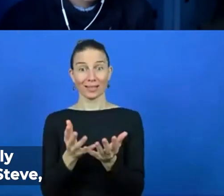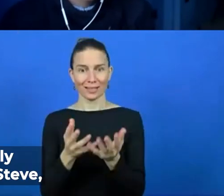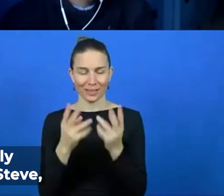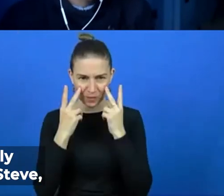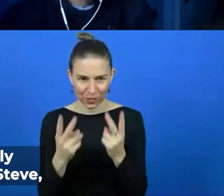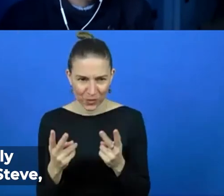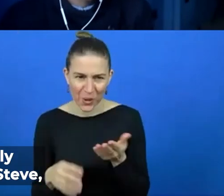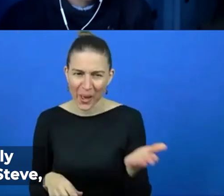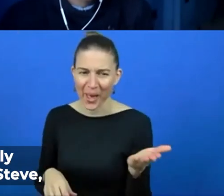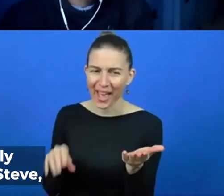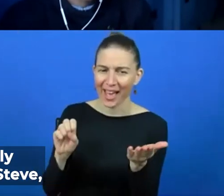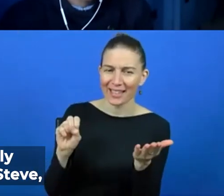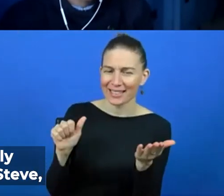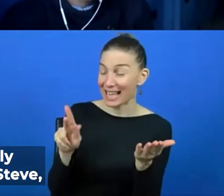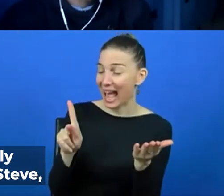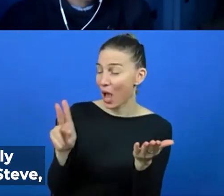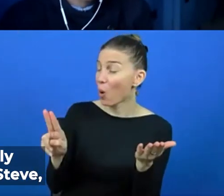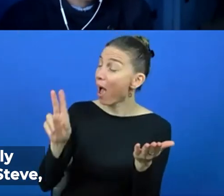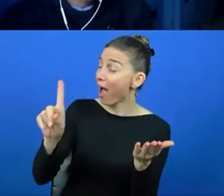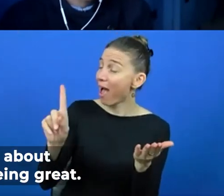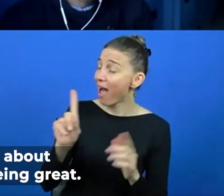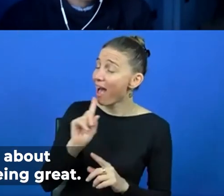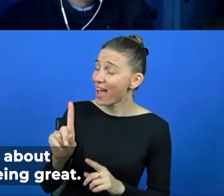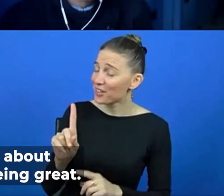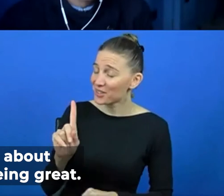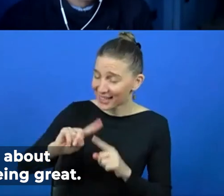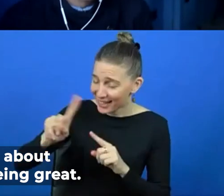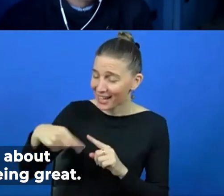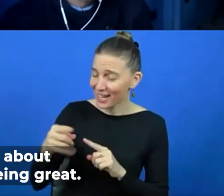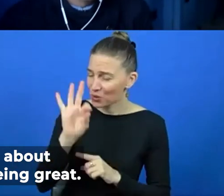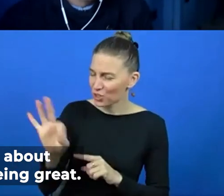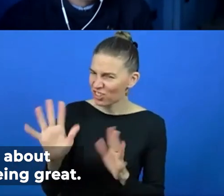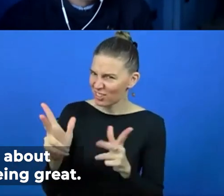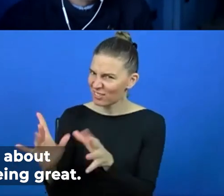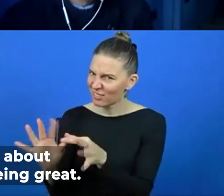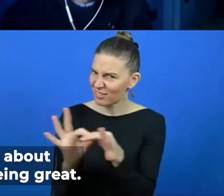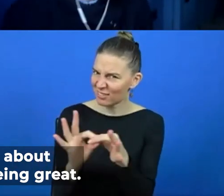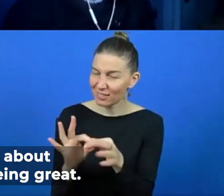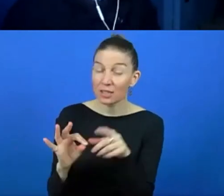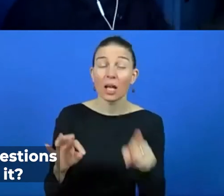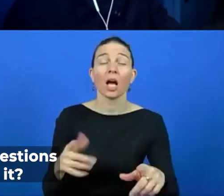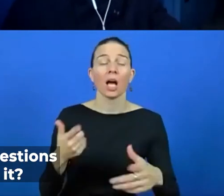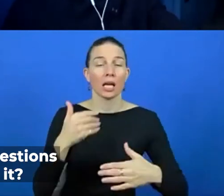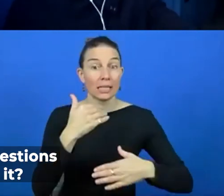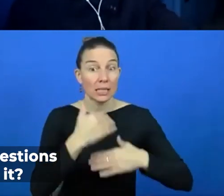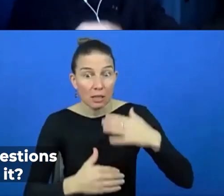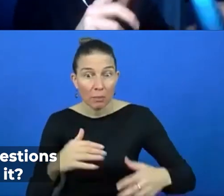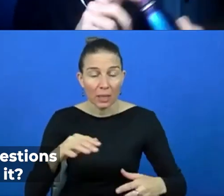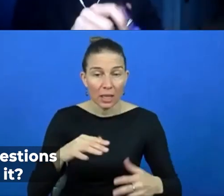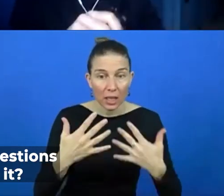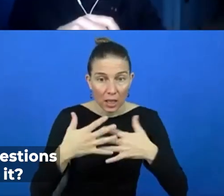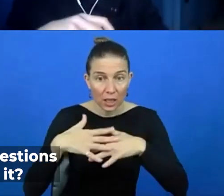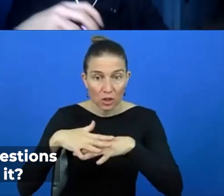going to ask is actually touching on that, Steve. So you were talking about disability integration being great. I think one of the questions